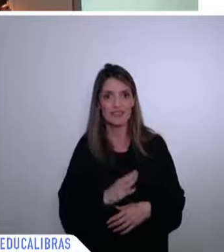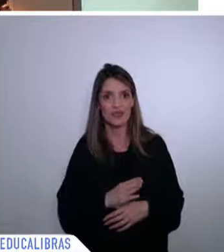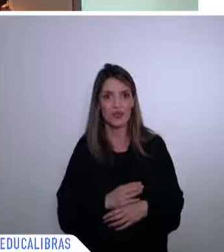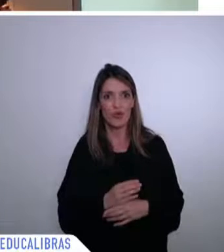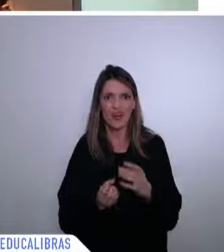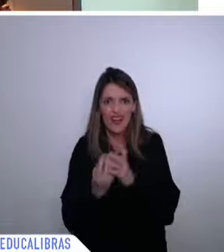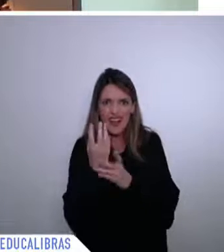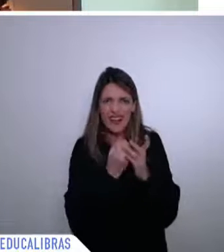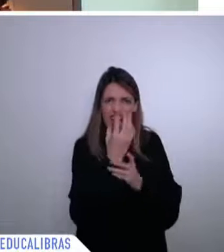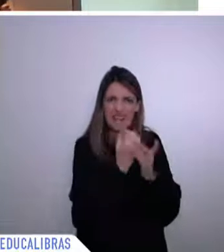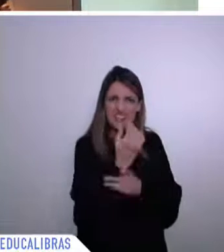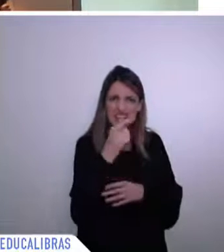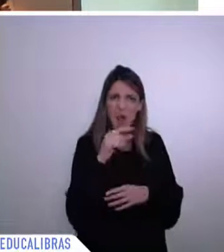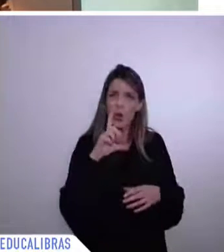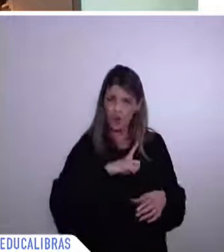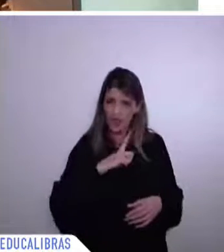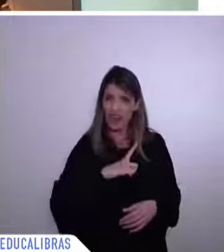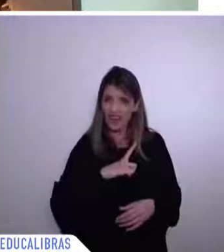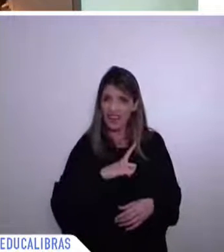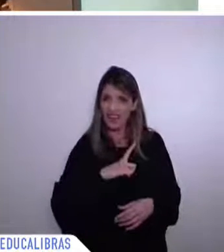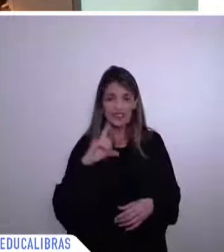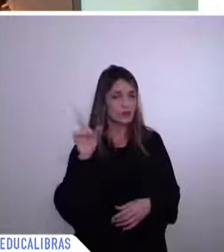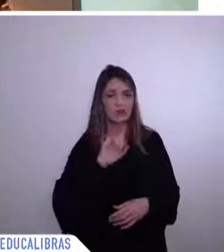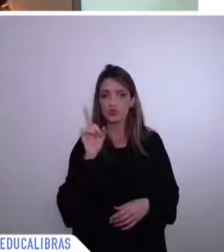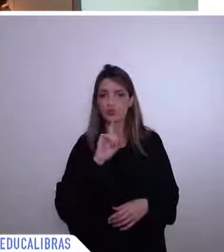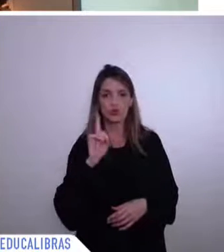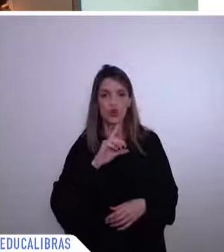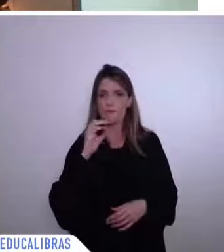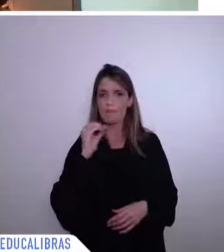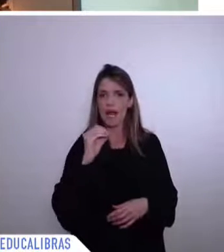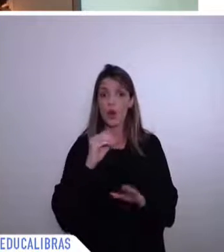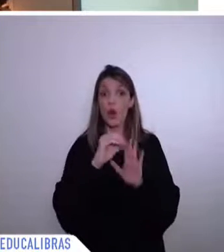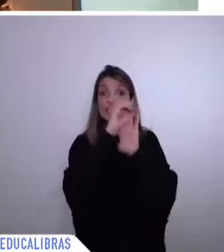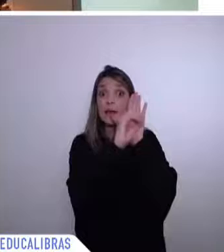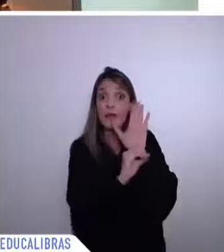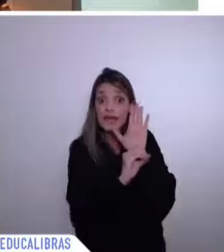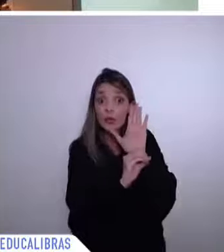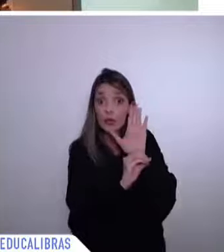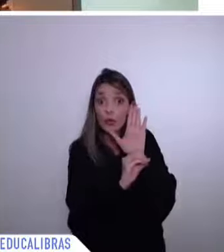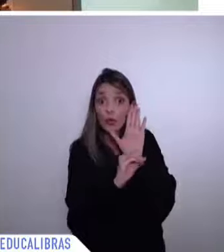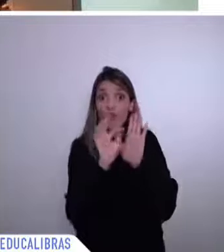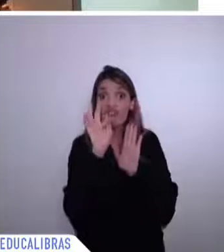The budget for daycare in Brazil is just zero today, zero.